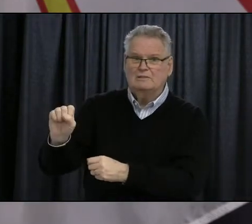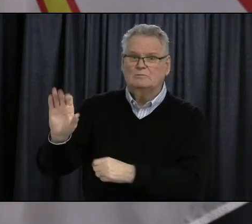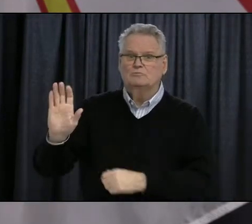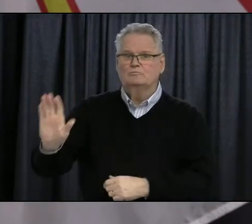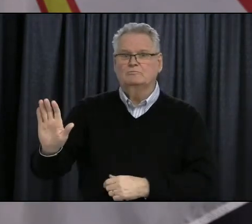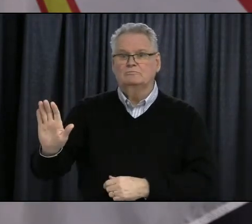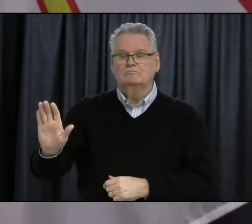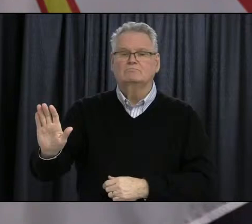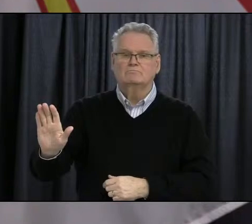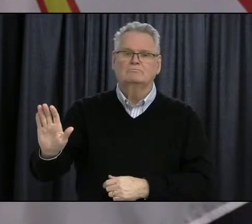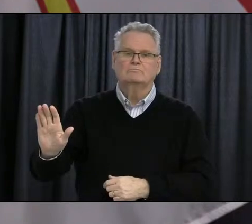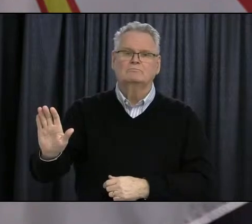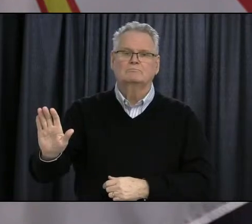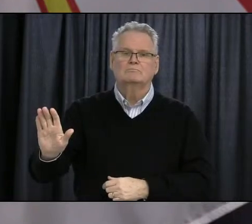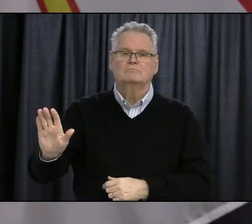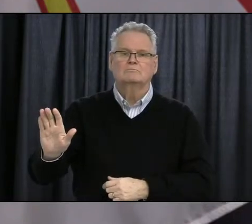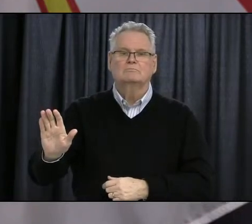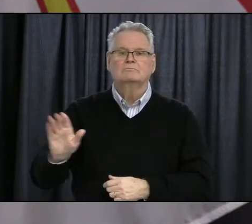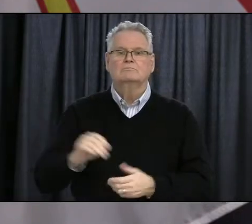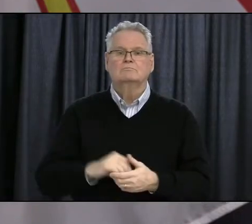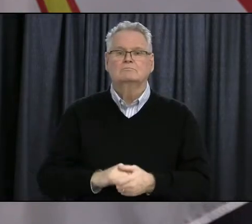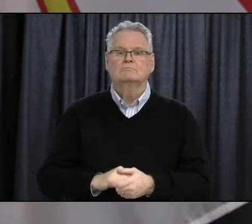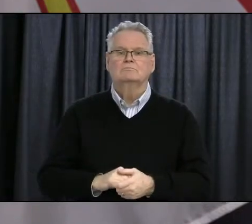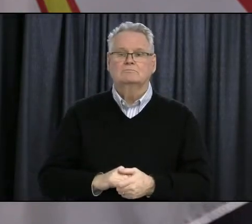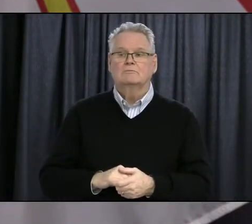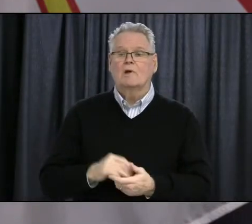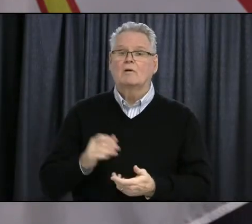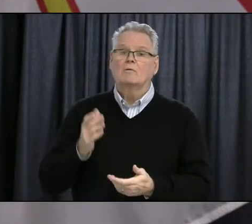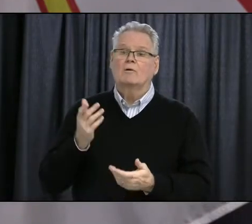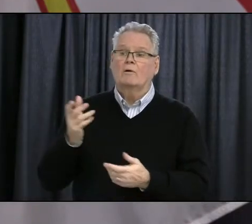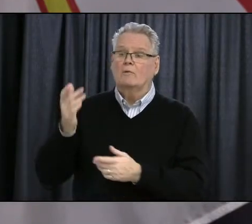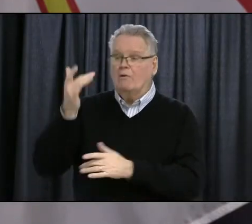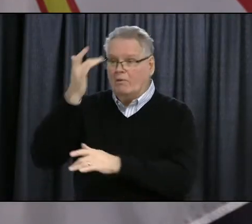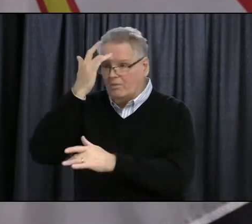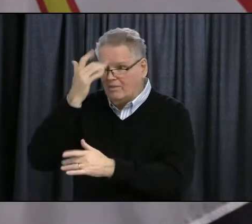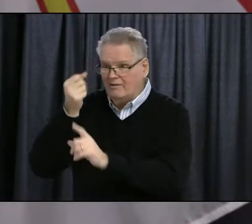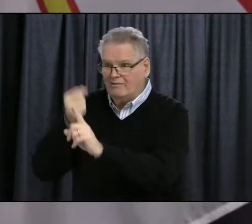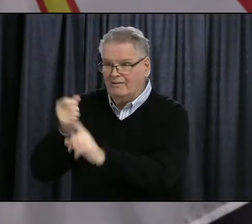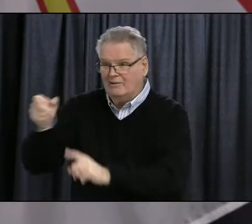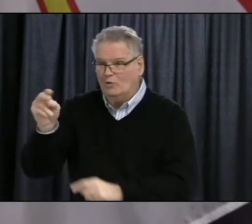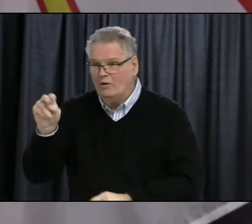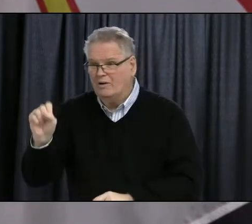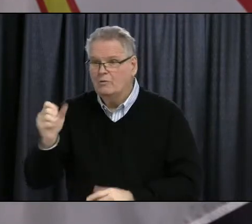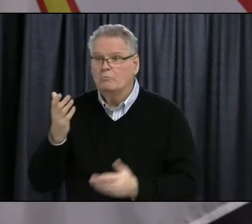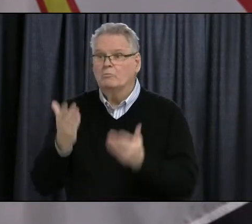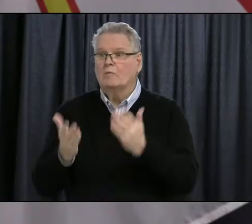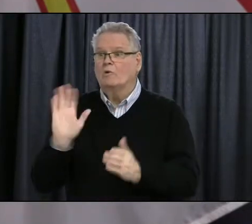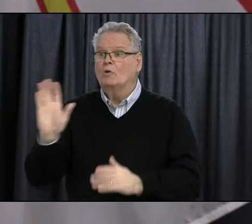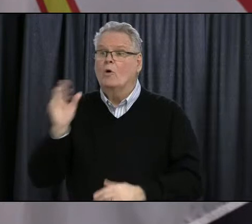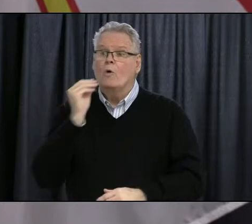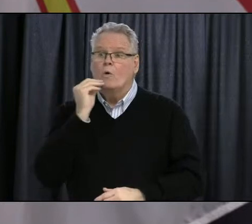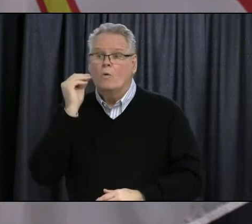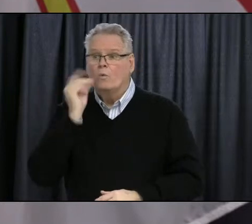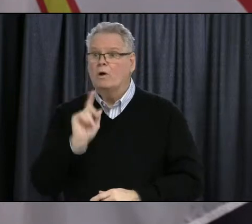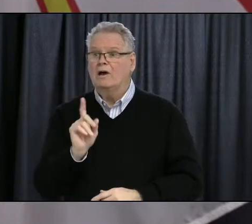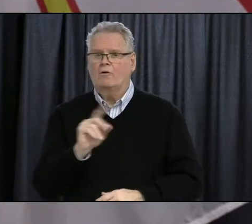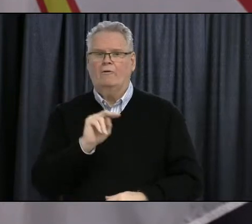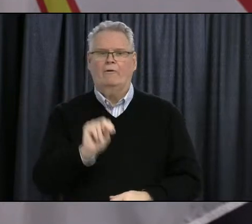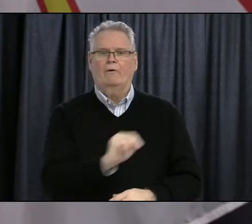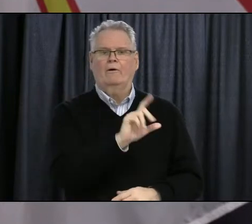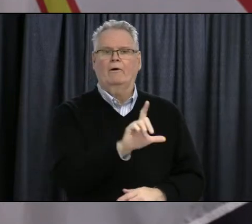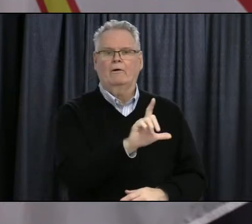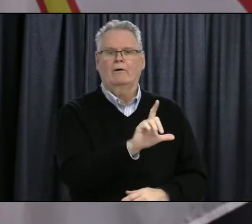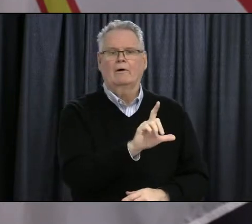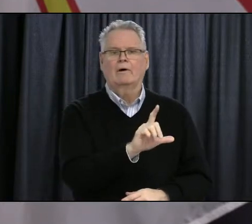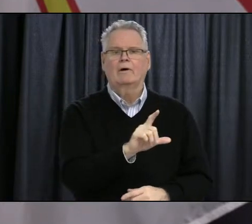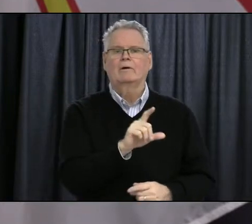Labrador, even though it may not be an active case in our province. So we have, you know, those protocols have been in place all along, so we